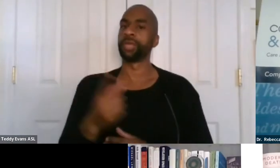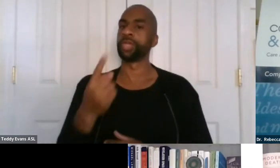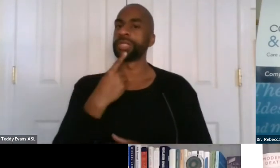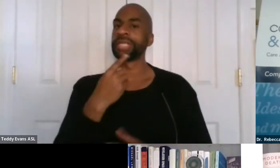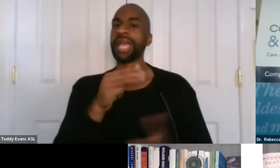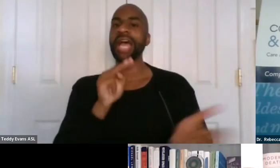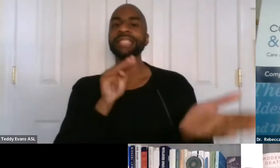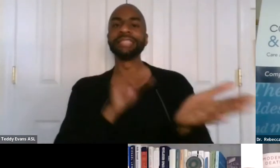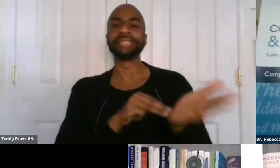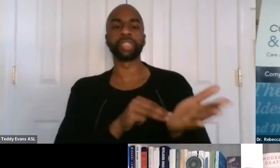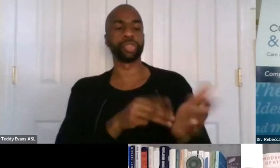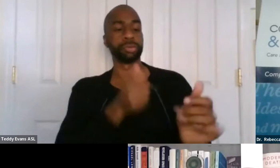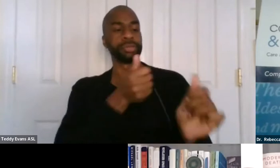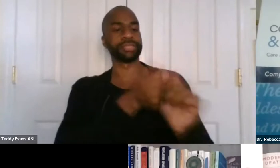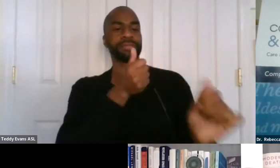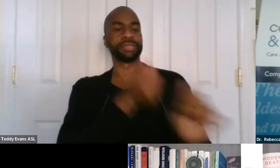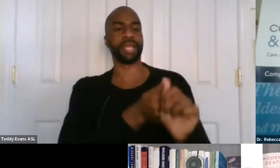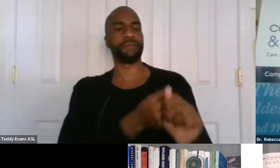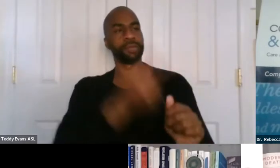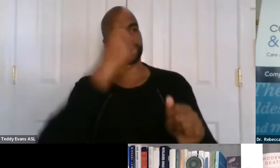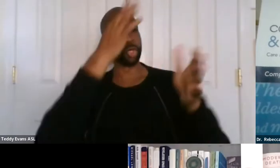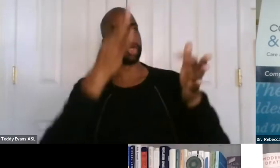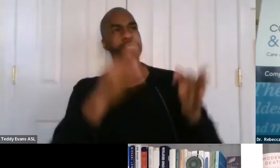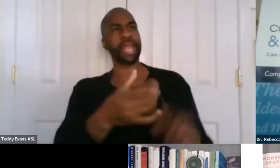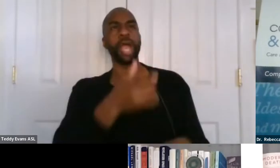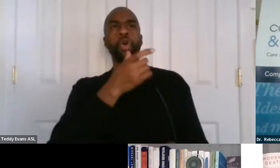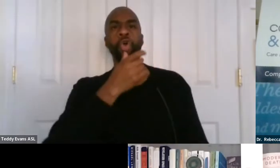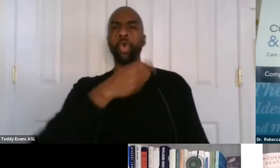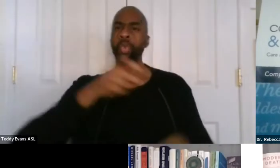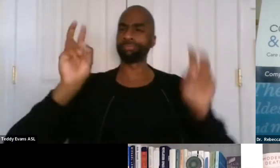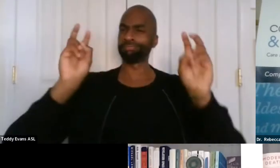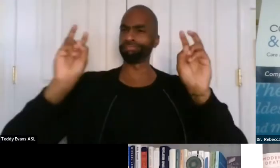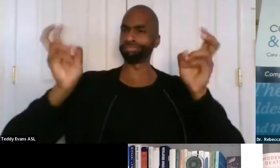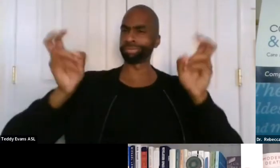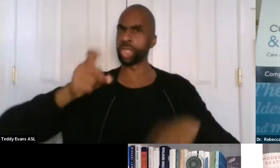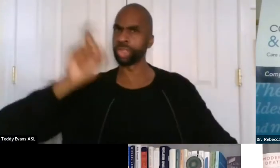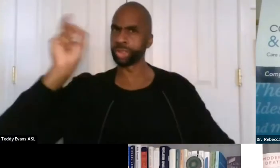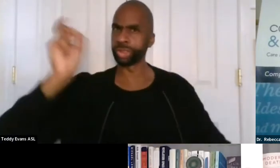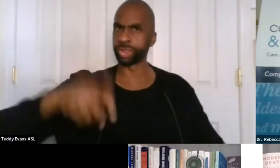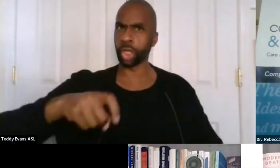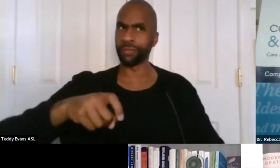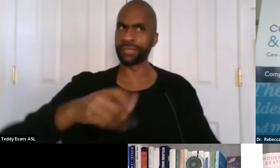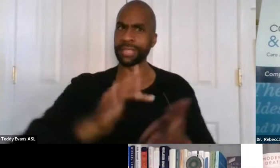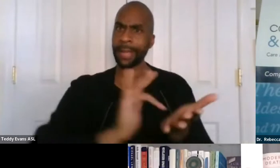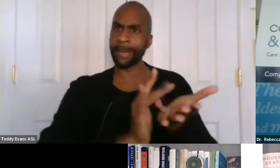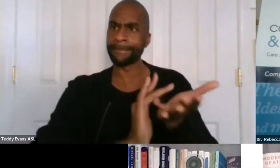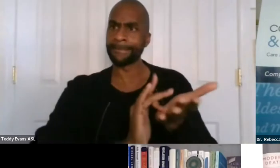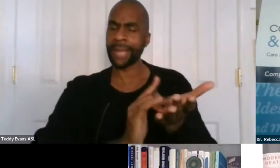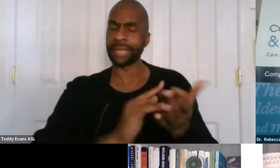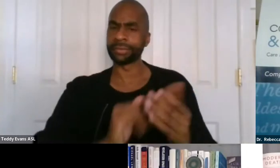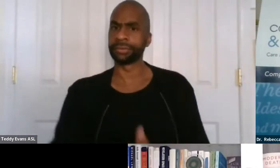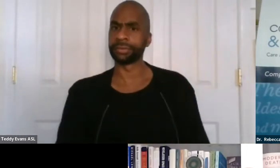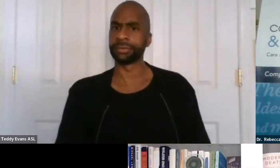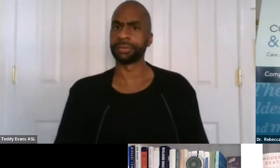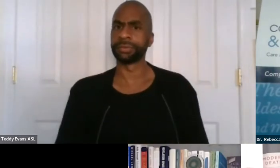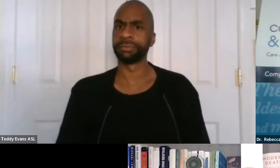who deserves opioid based on their tacit judgment of the patient's character, and